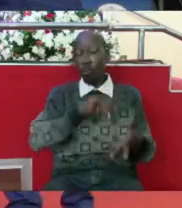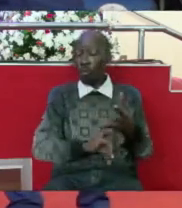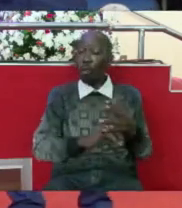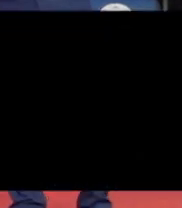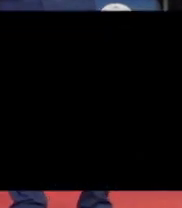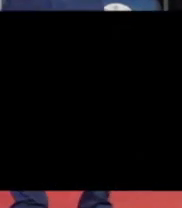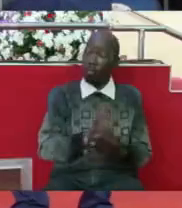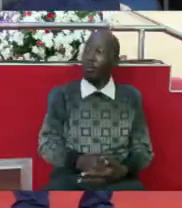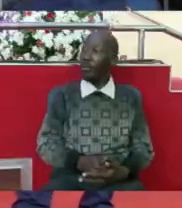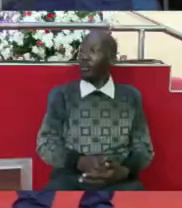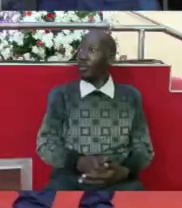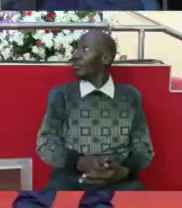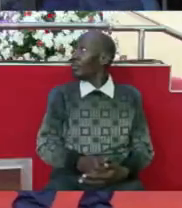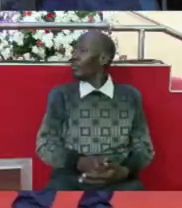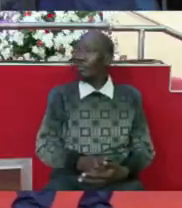Amen. Amen.